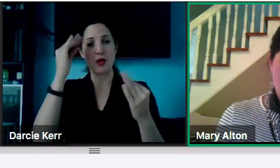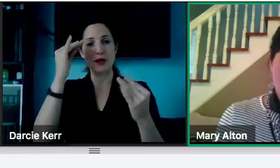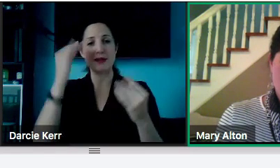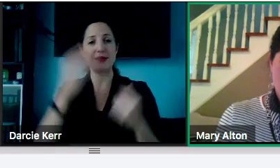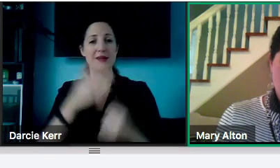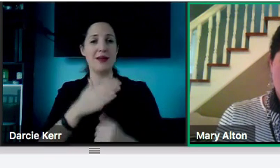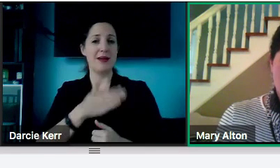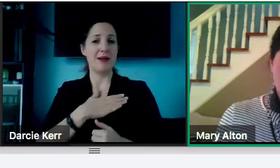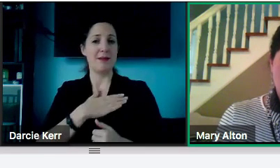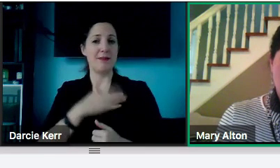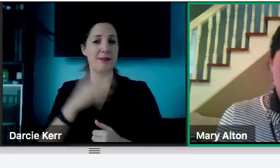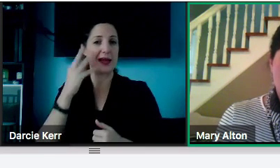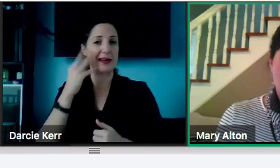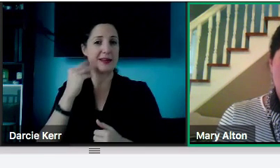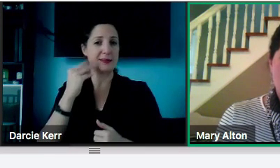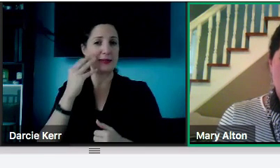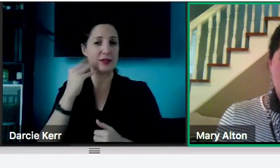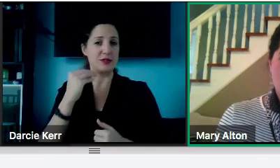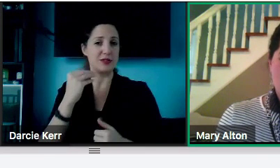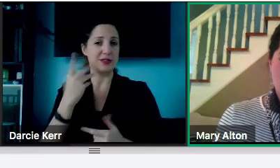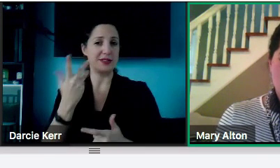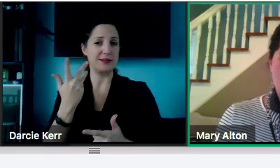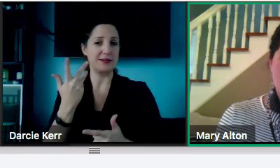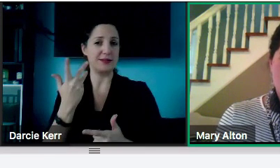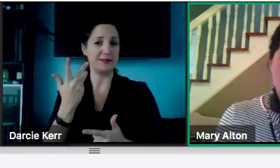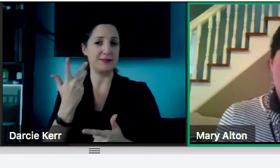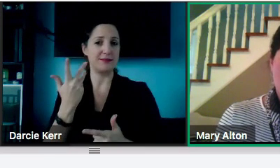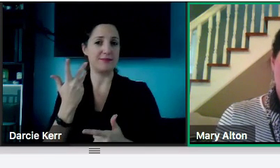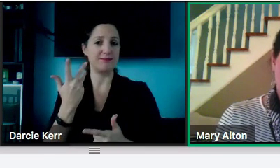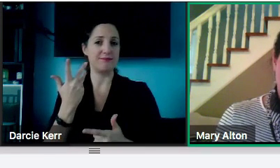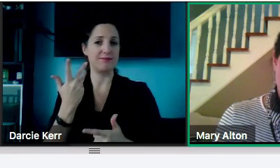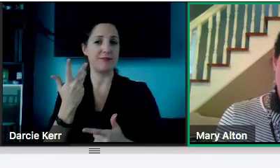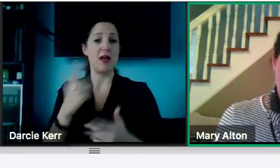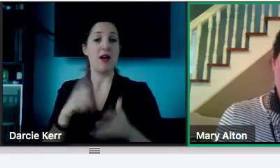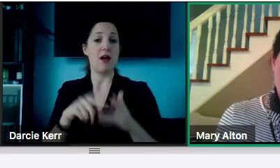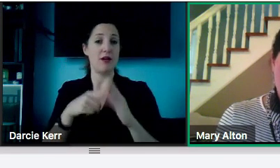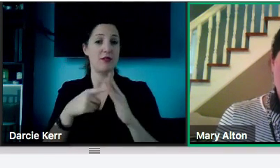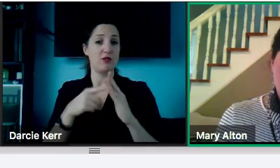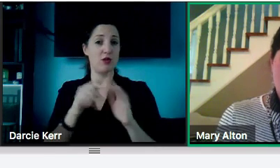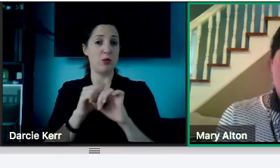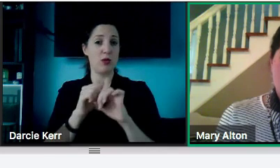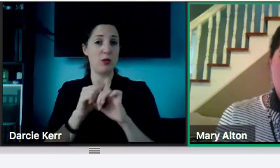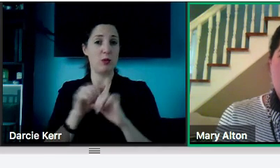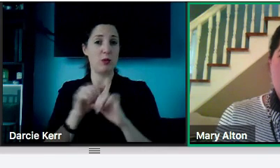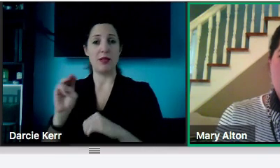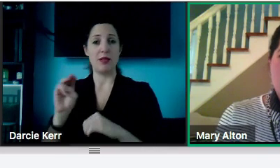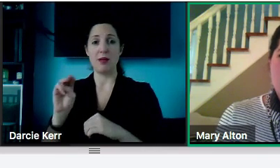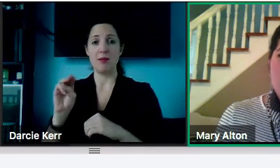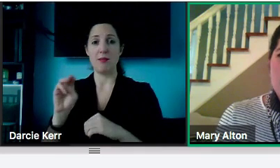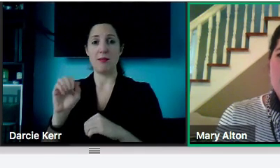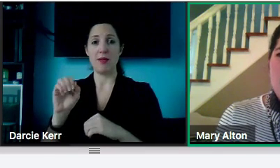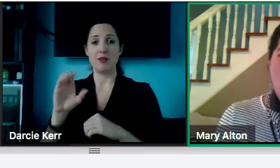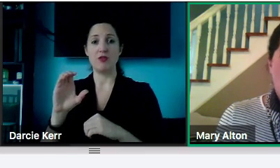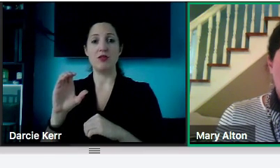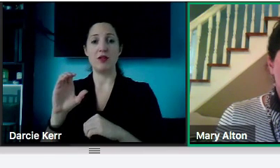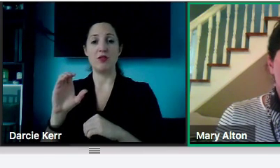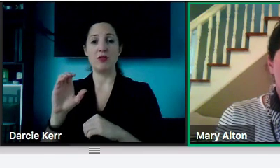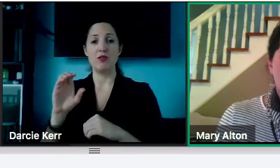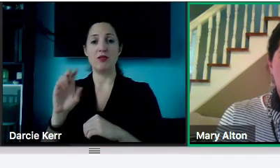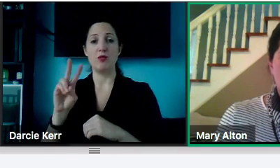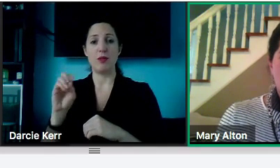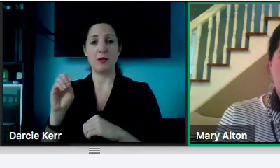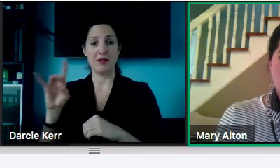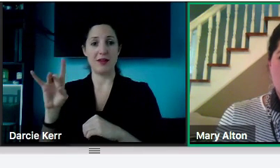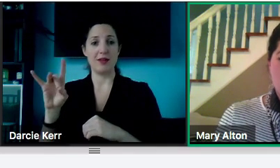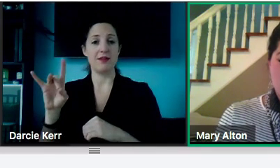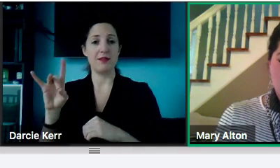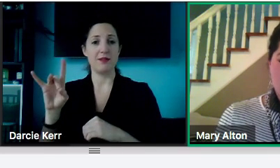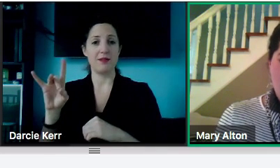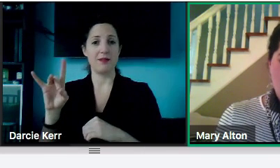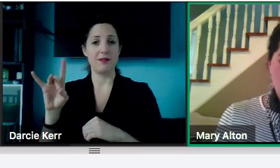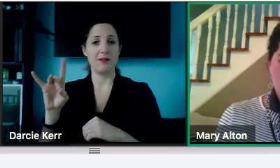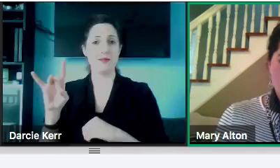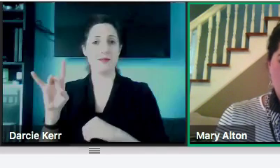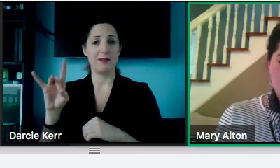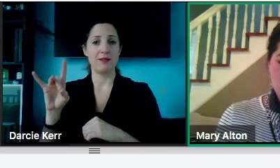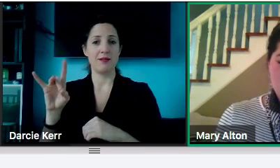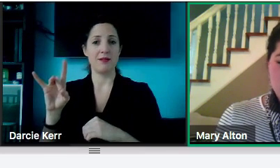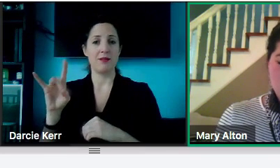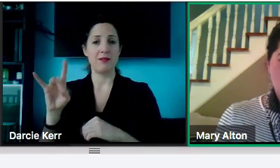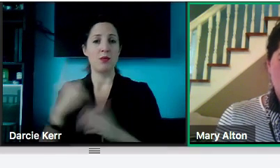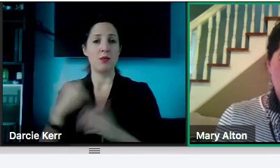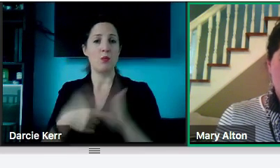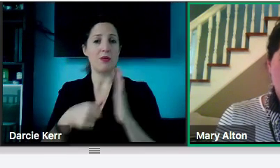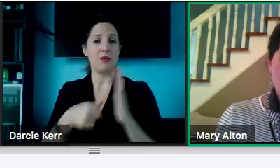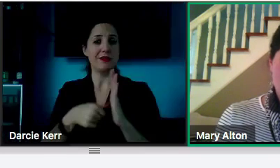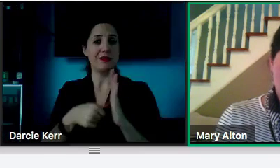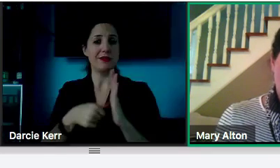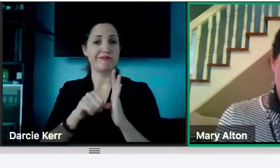since I started working with the organization in 2008, I've always been impressed with the caliber